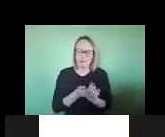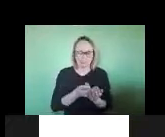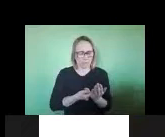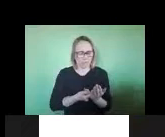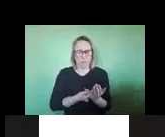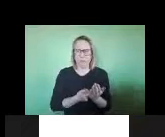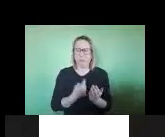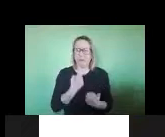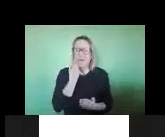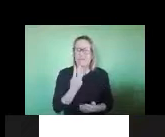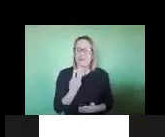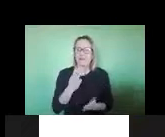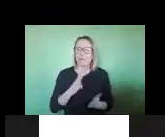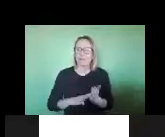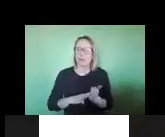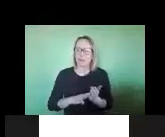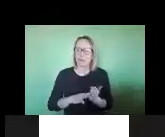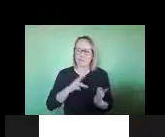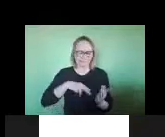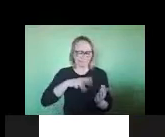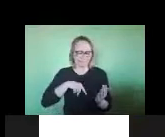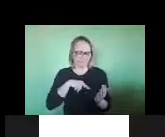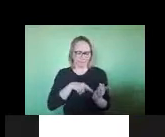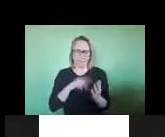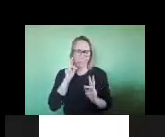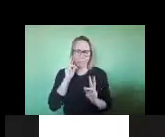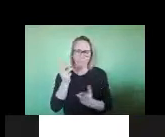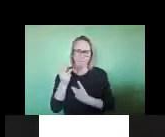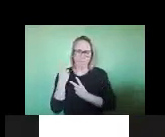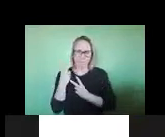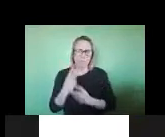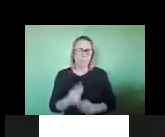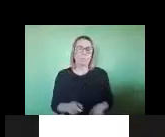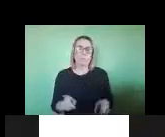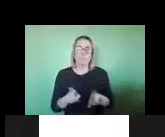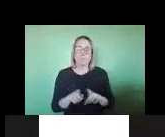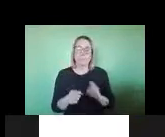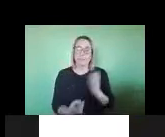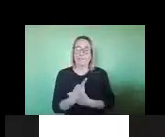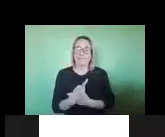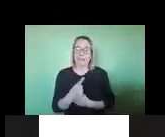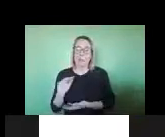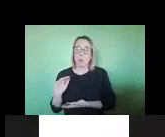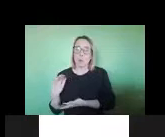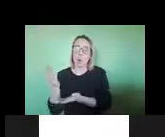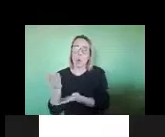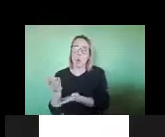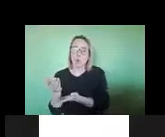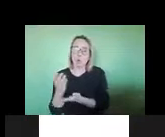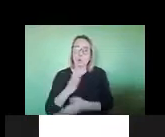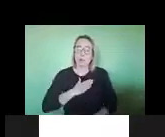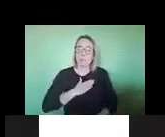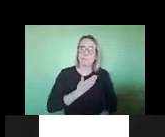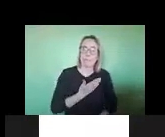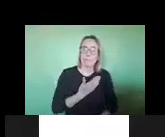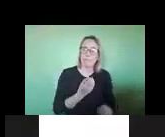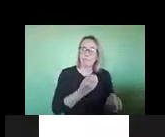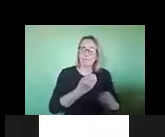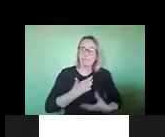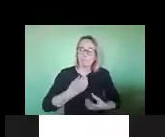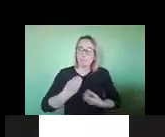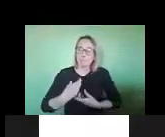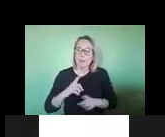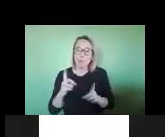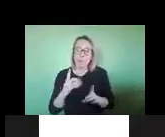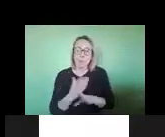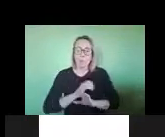quarterly. We also carry out evaluations directly with the event hosts and our member participants to get their feedback on what is working well and